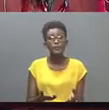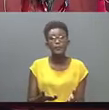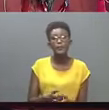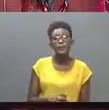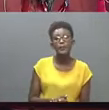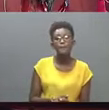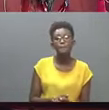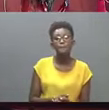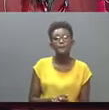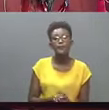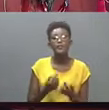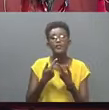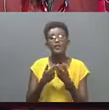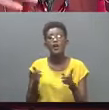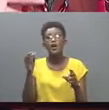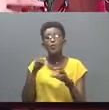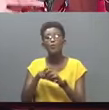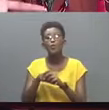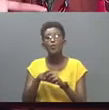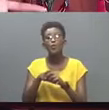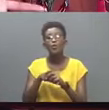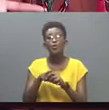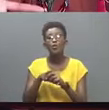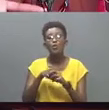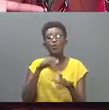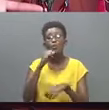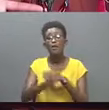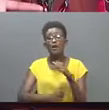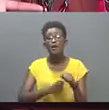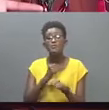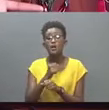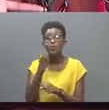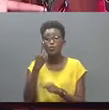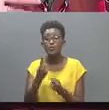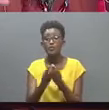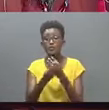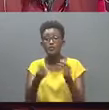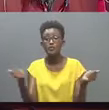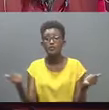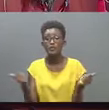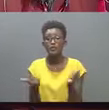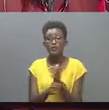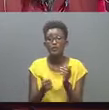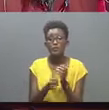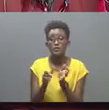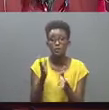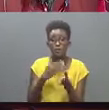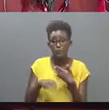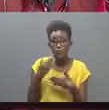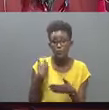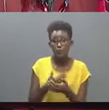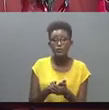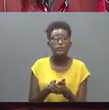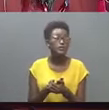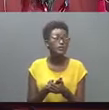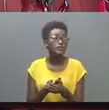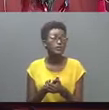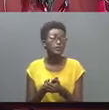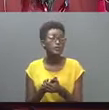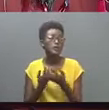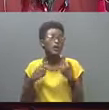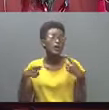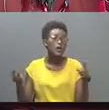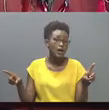a year, mu mwaka umwe, we solved the problem. Dukemura ibibazo byose. And it has become a spectacle in Africa.